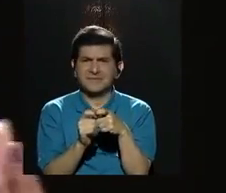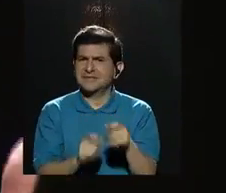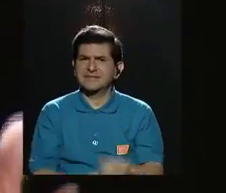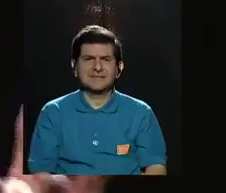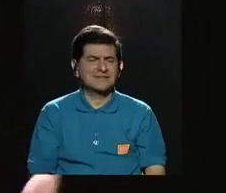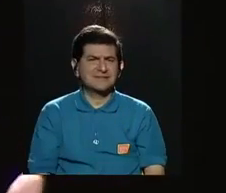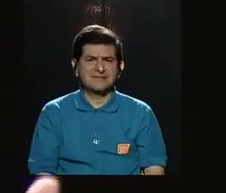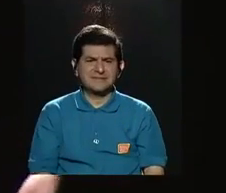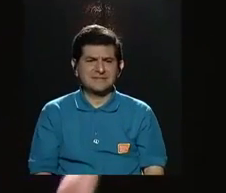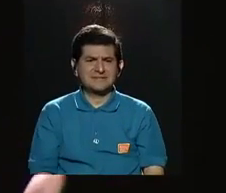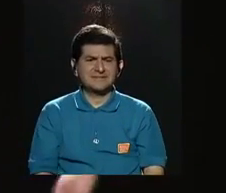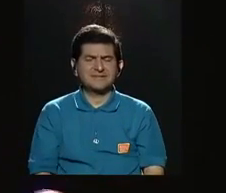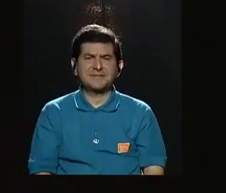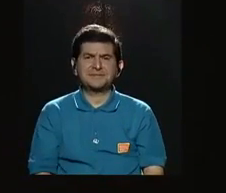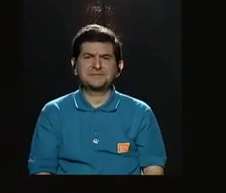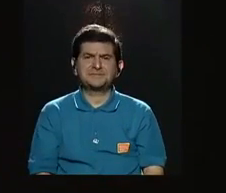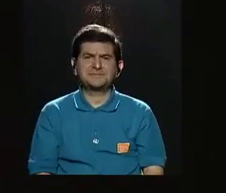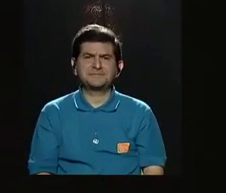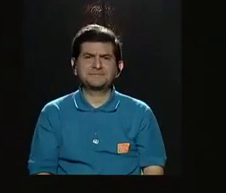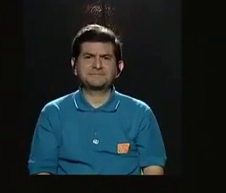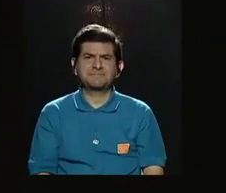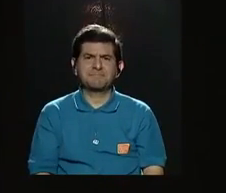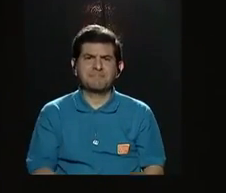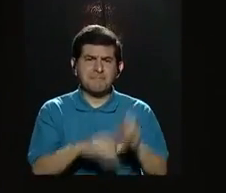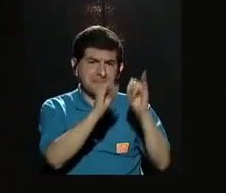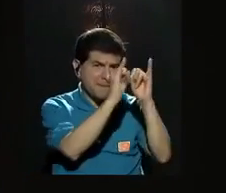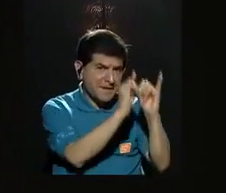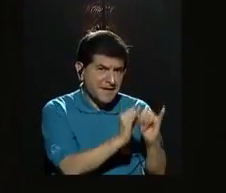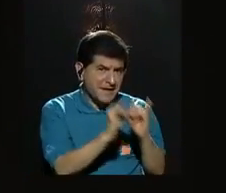of particular kinds of individualities.